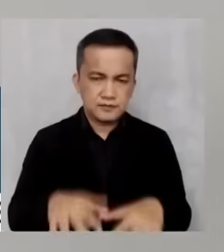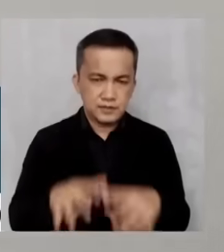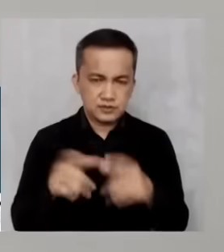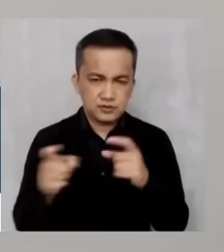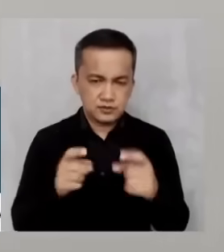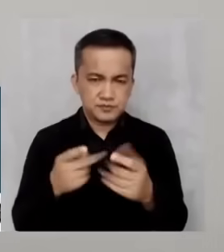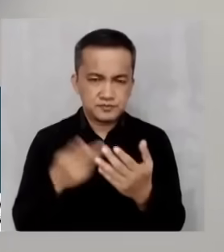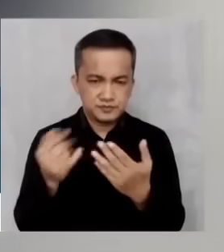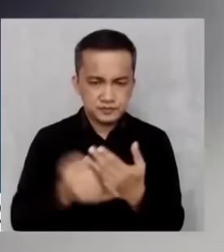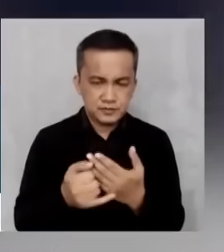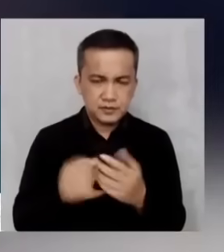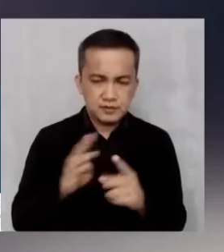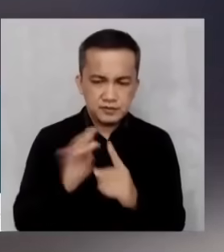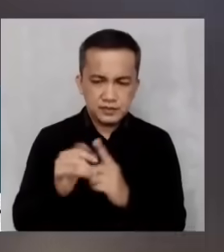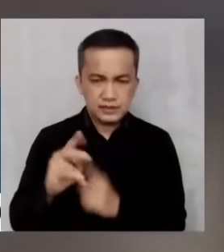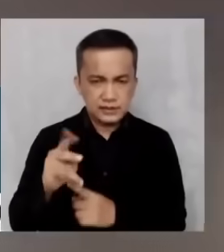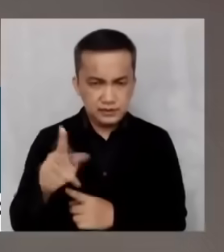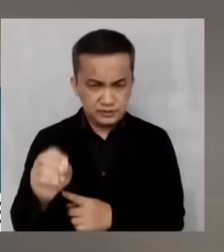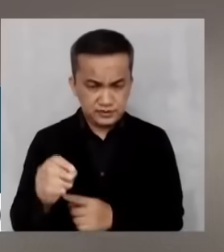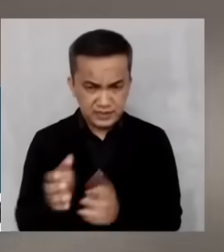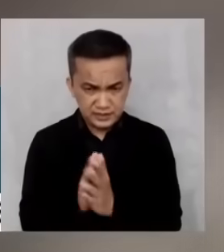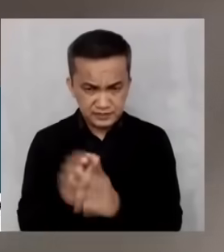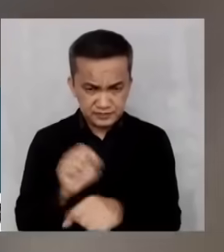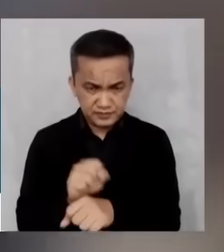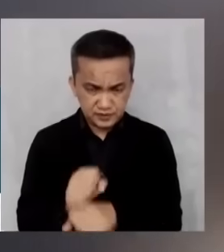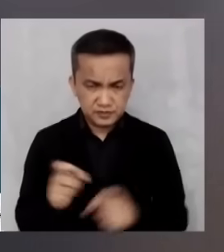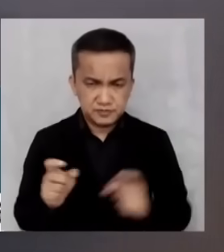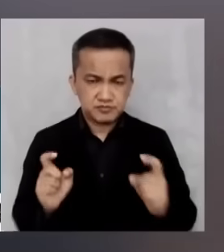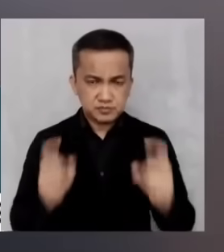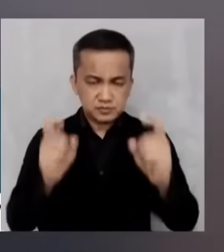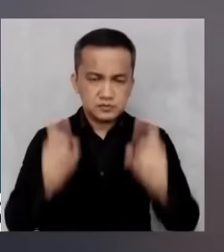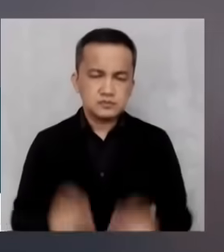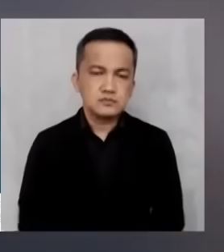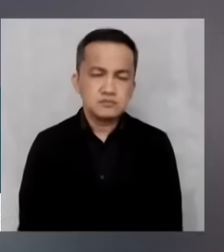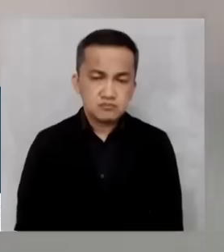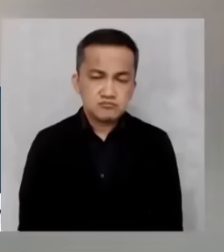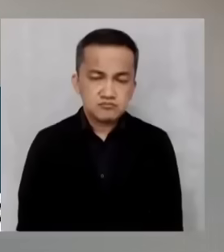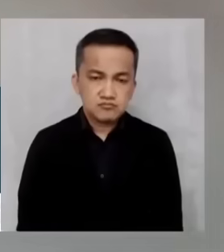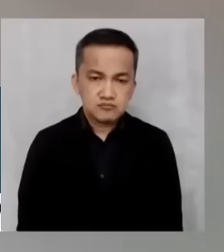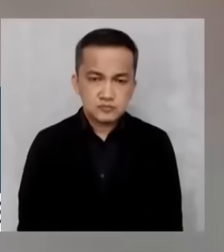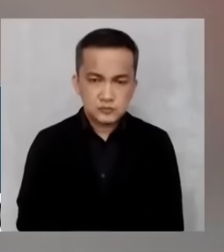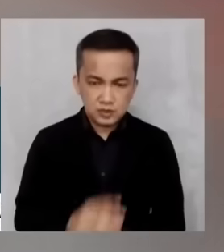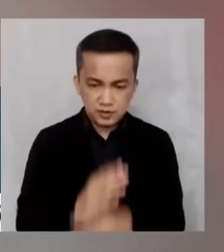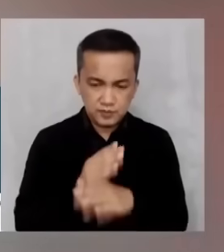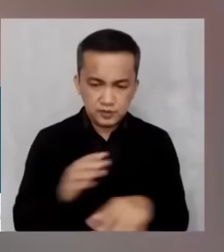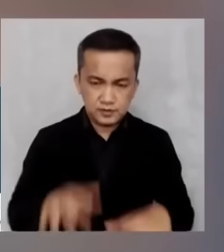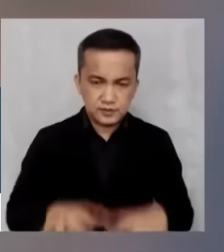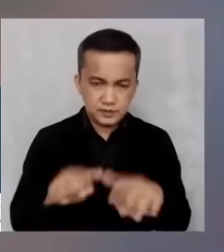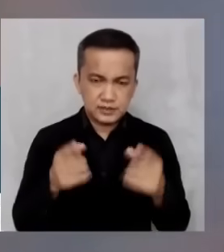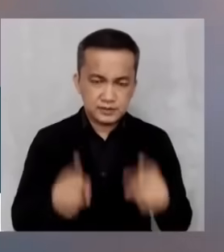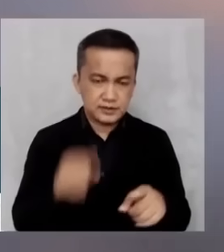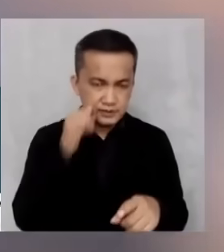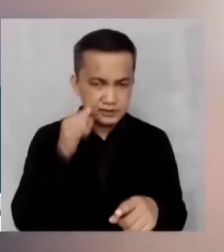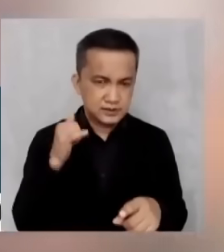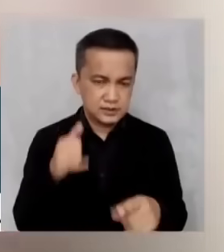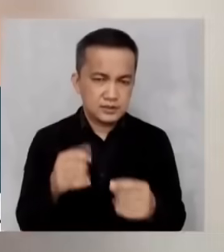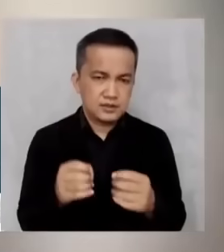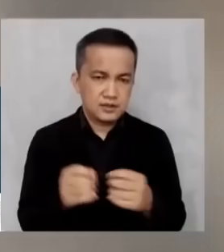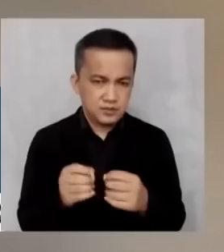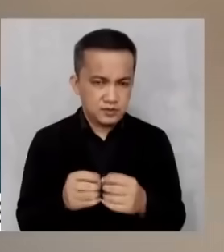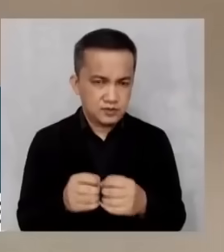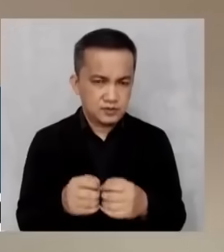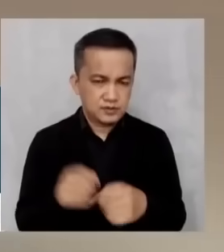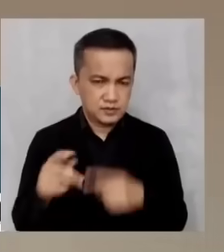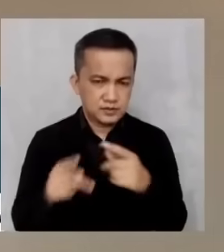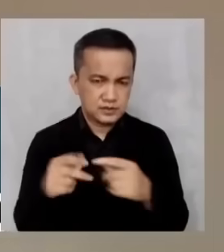Barangay Tejero and asked the workers to expedite this so as to avoid the flood that happened yesterday, and most residents are also expecting